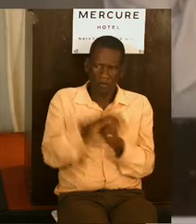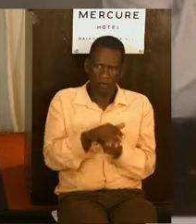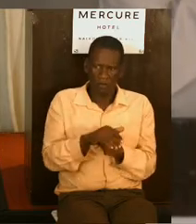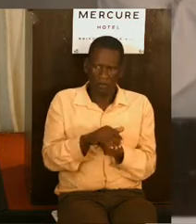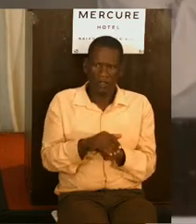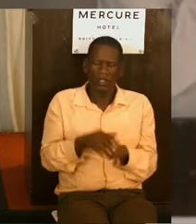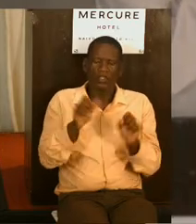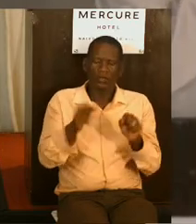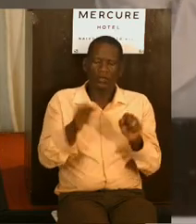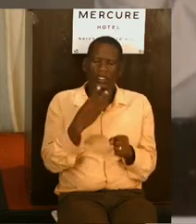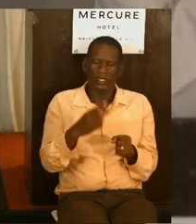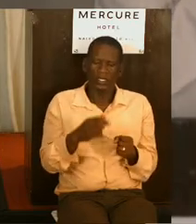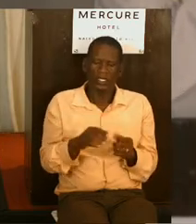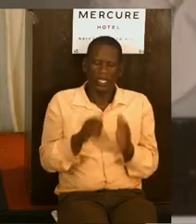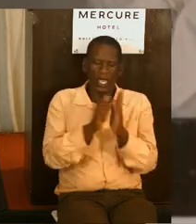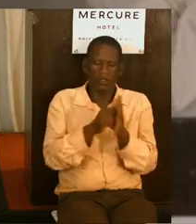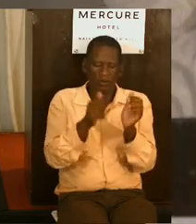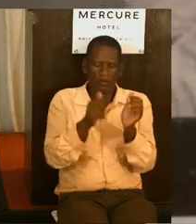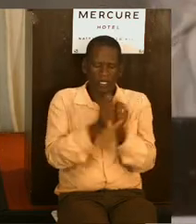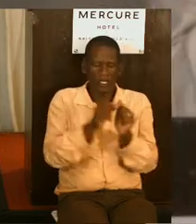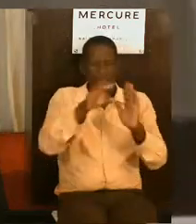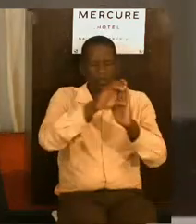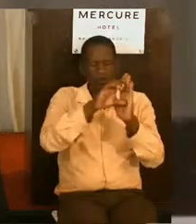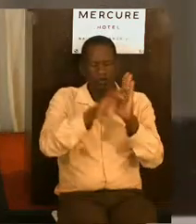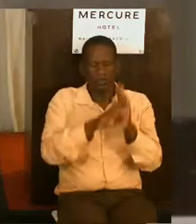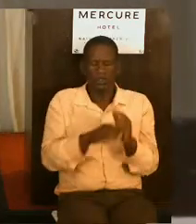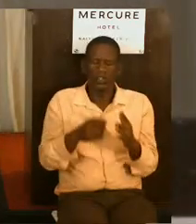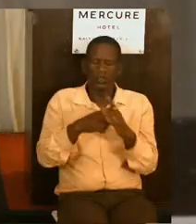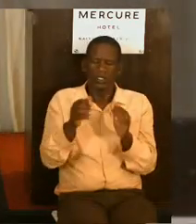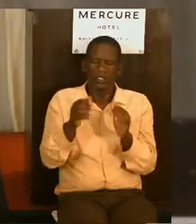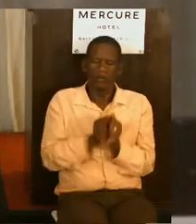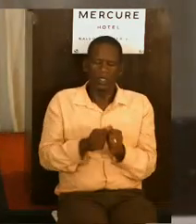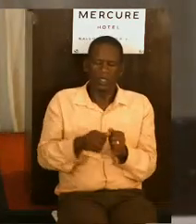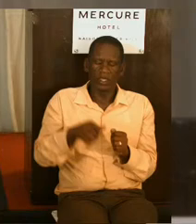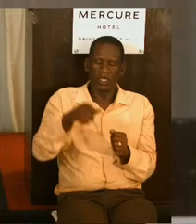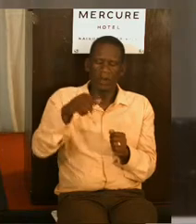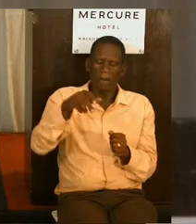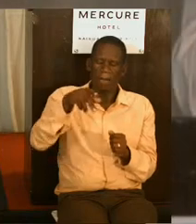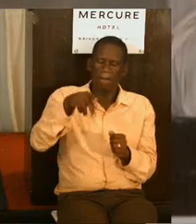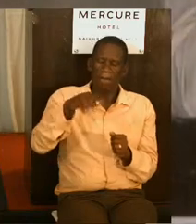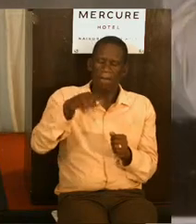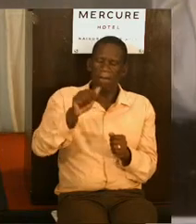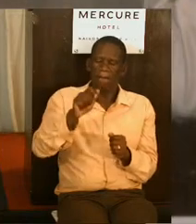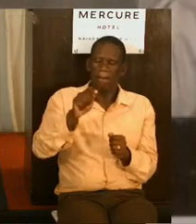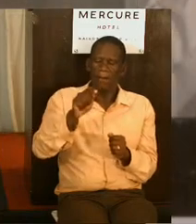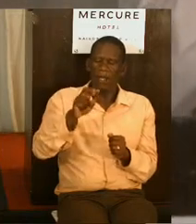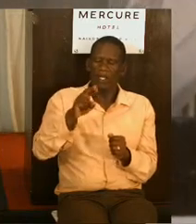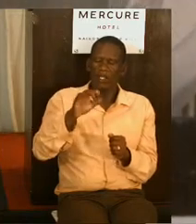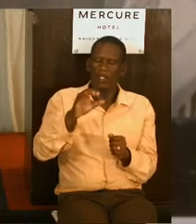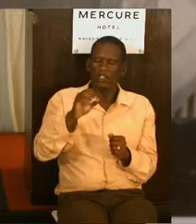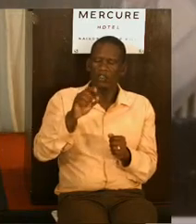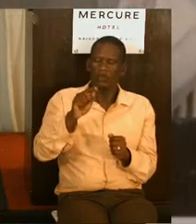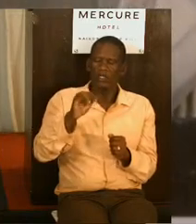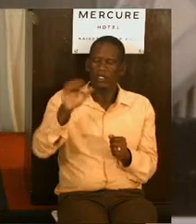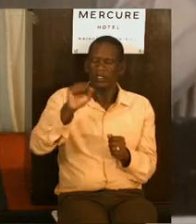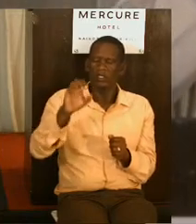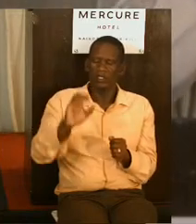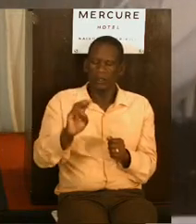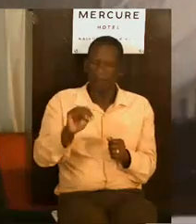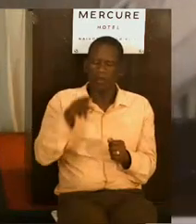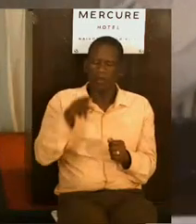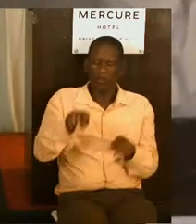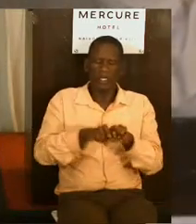you can see in article 10 of the Constitution you start with patreon patriotism you as a Kenyan